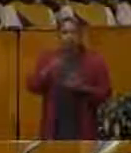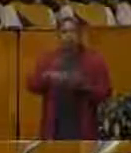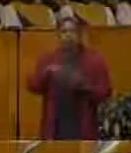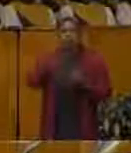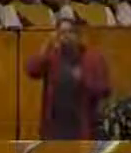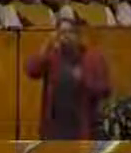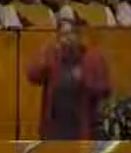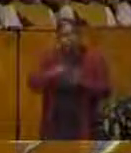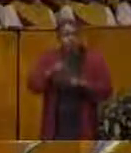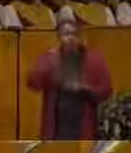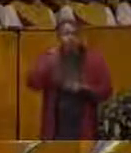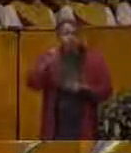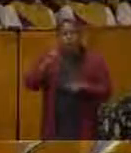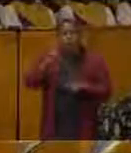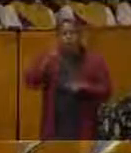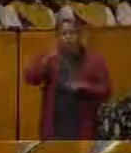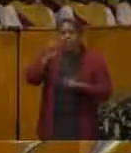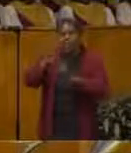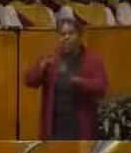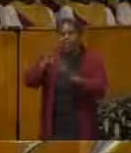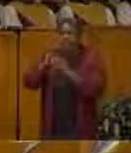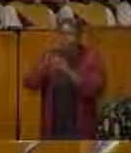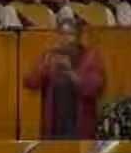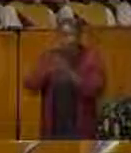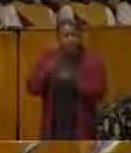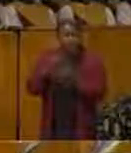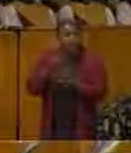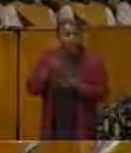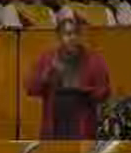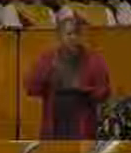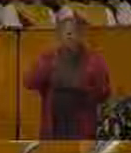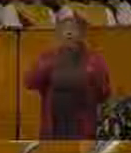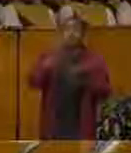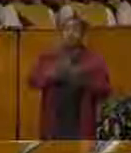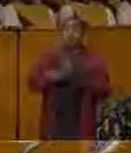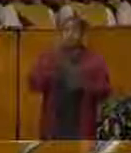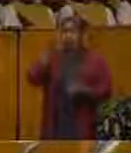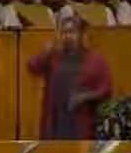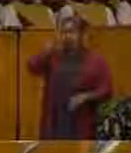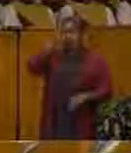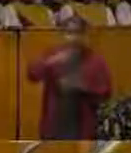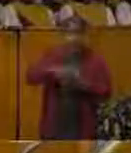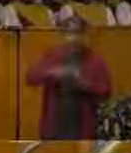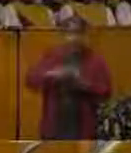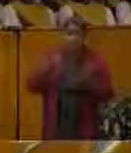Brothers, how much is the Boulay this year? Some of y'all don't even know what that is.